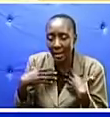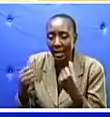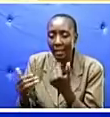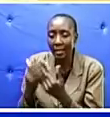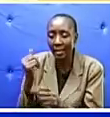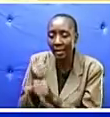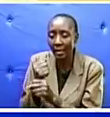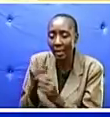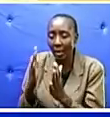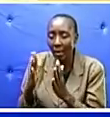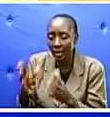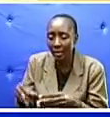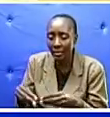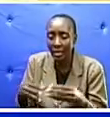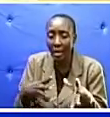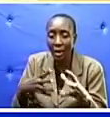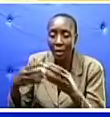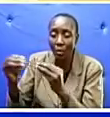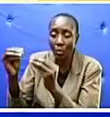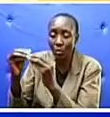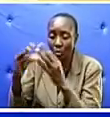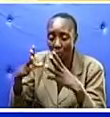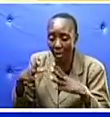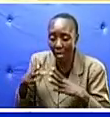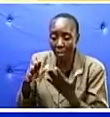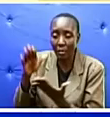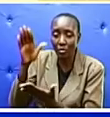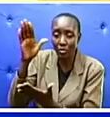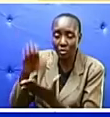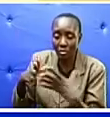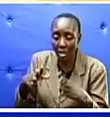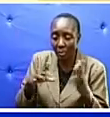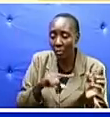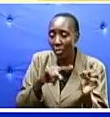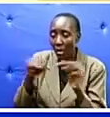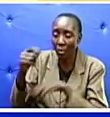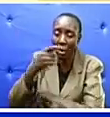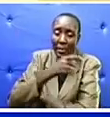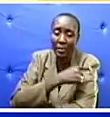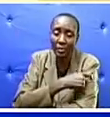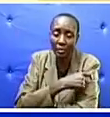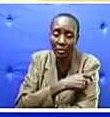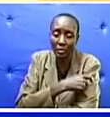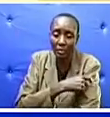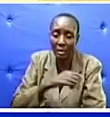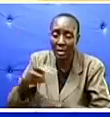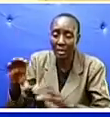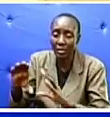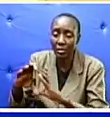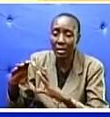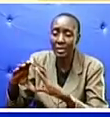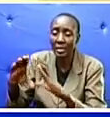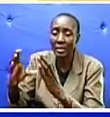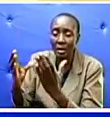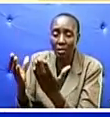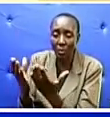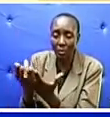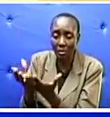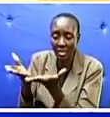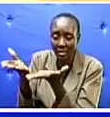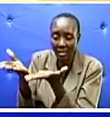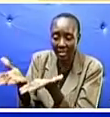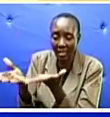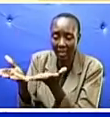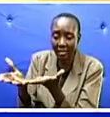to reduce the people who are coming to the facility to be congested. So there's a community ART refill where